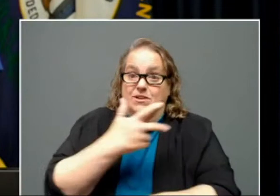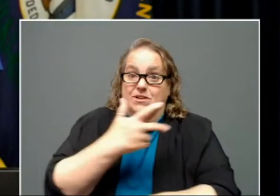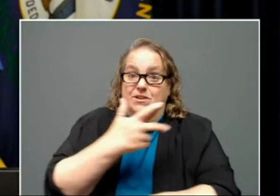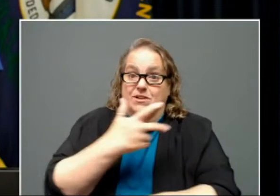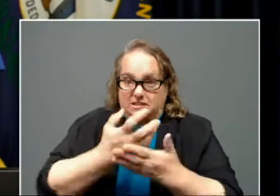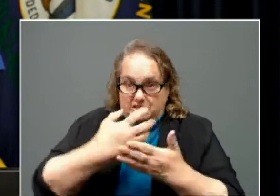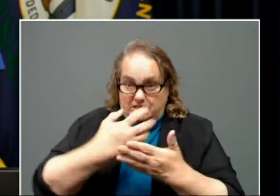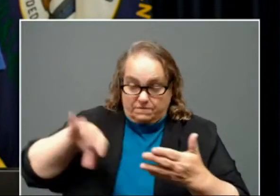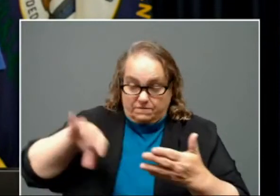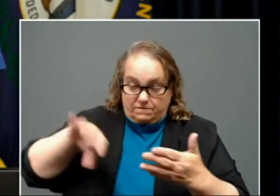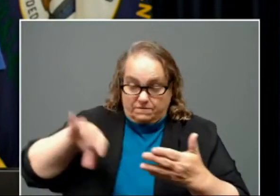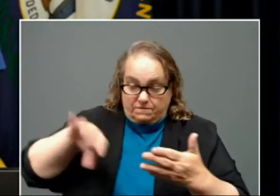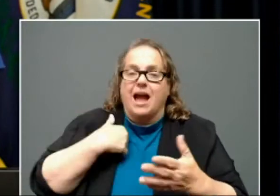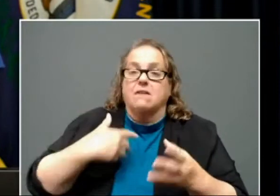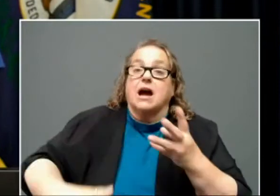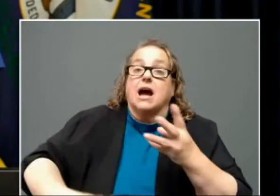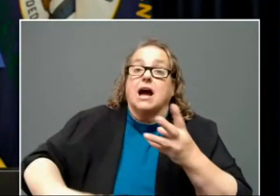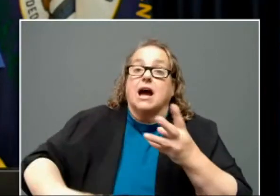additional